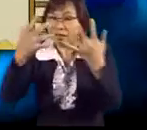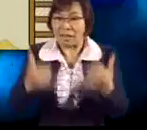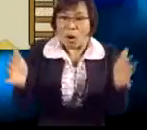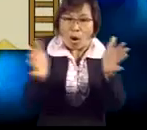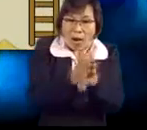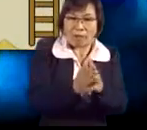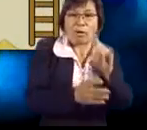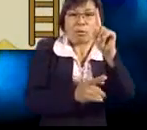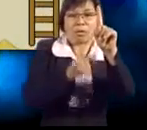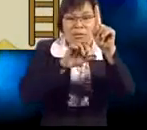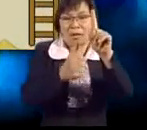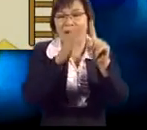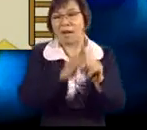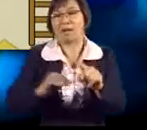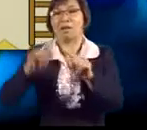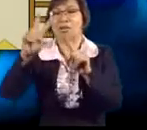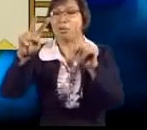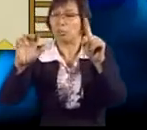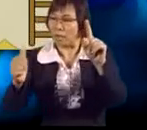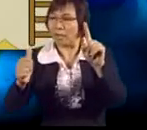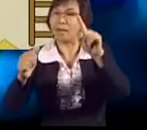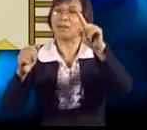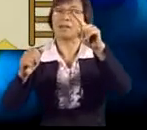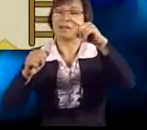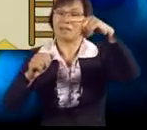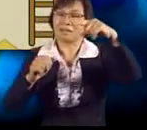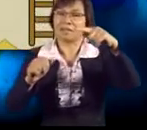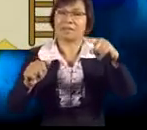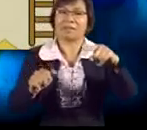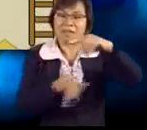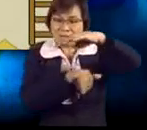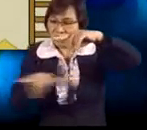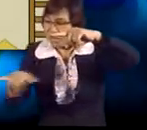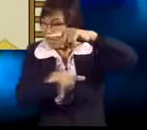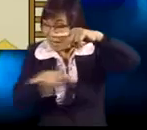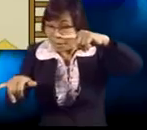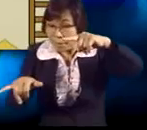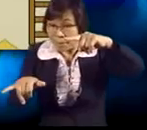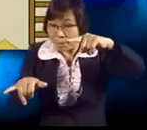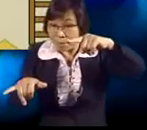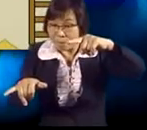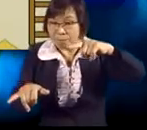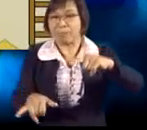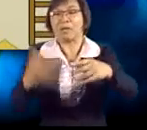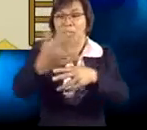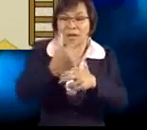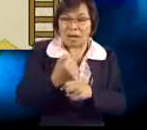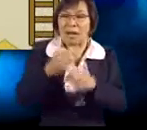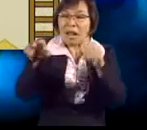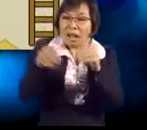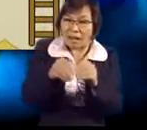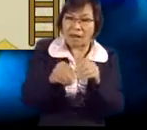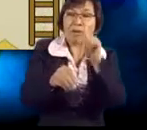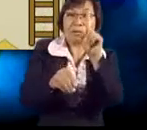1/5 becomes 2/10. Now we add 1/10 and 2/10. The denominators are the